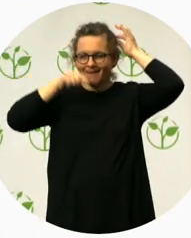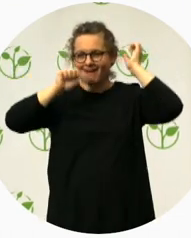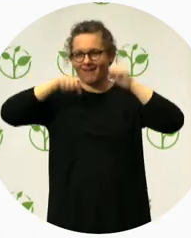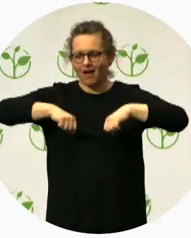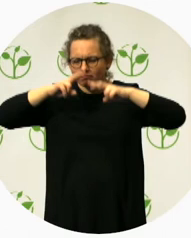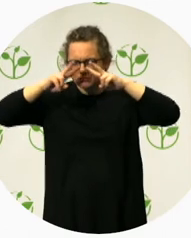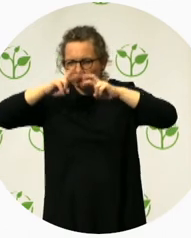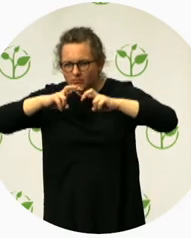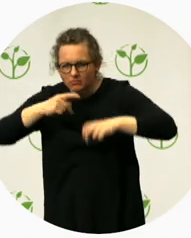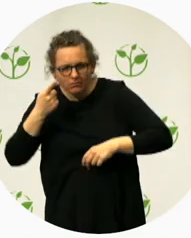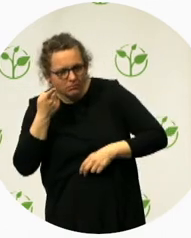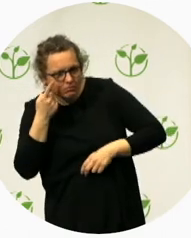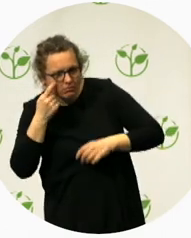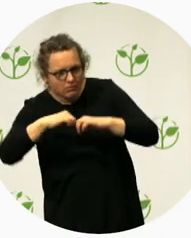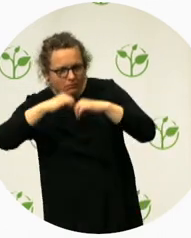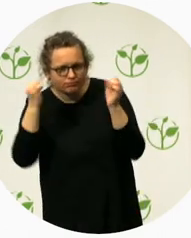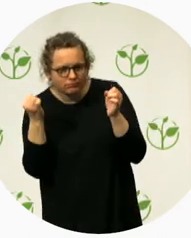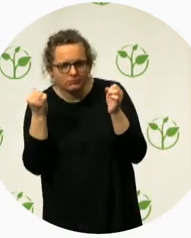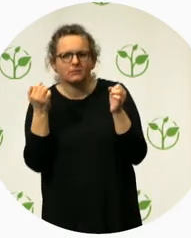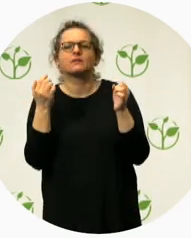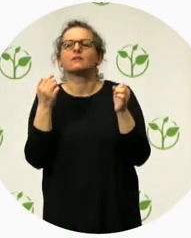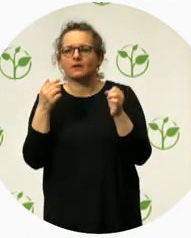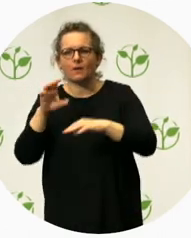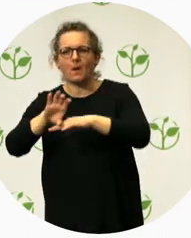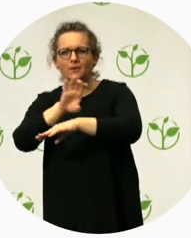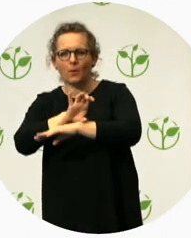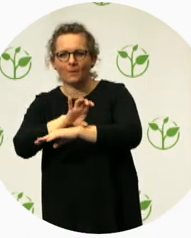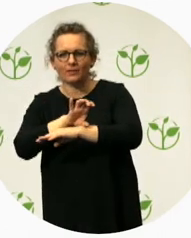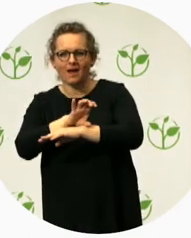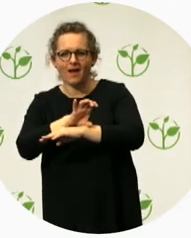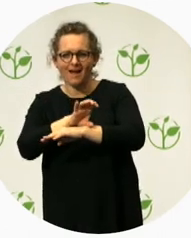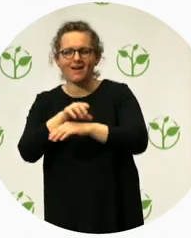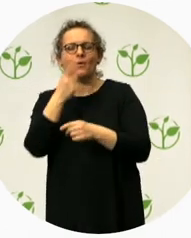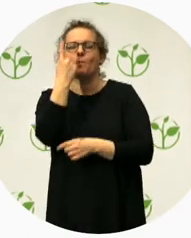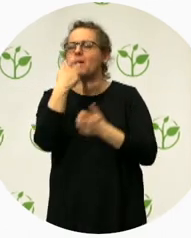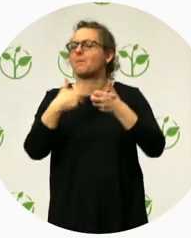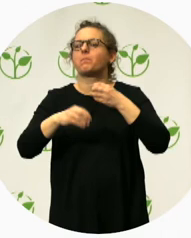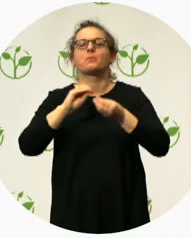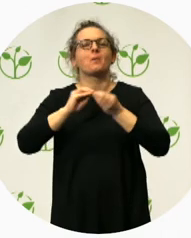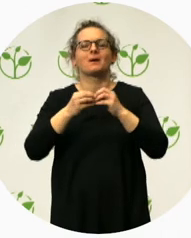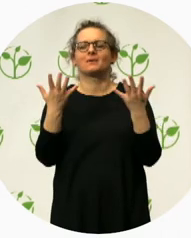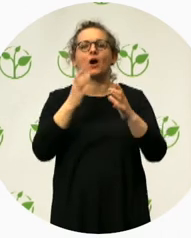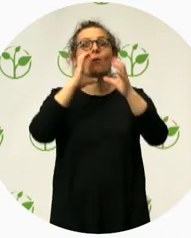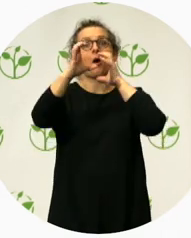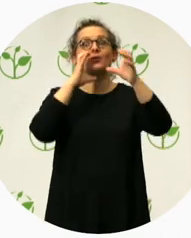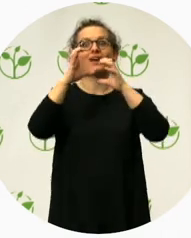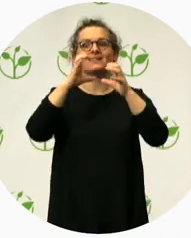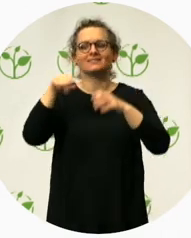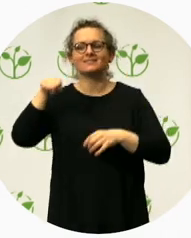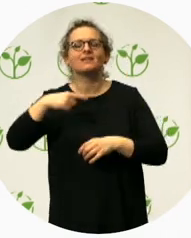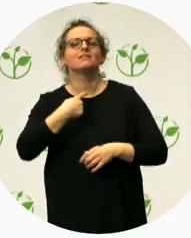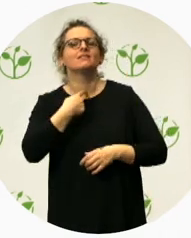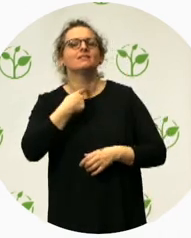the voice, a piece of it is actually be able to communicate now with your environment becoming more, and then obviously the organic gestures.